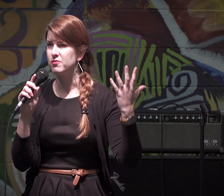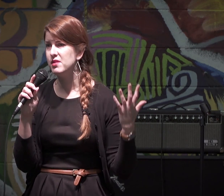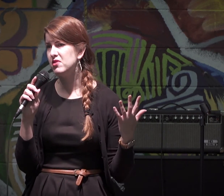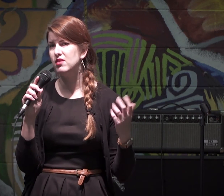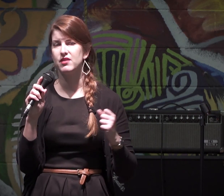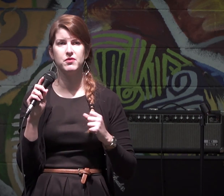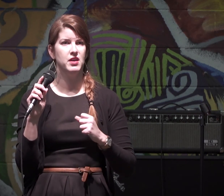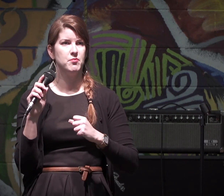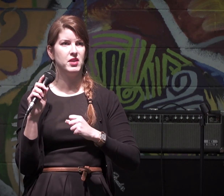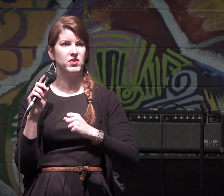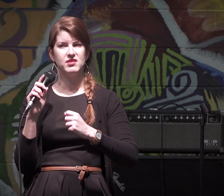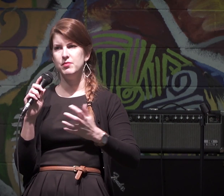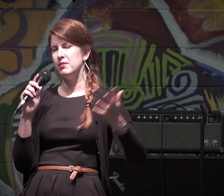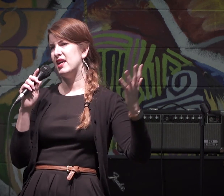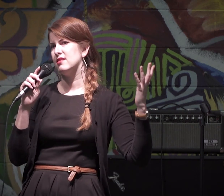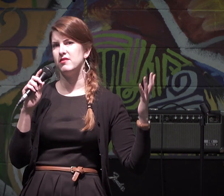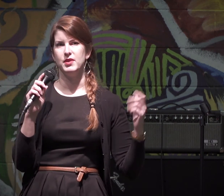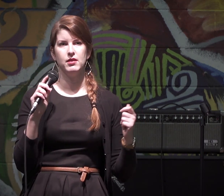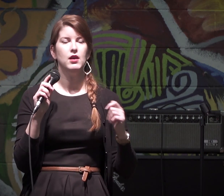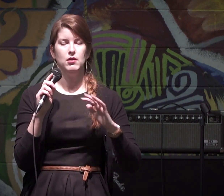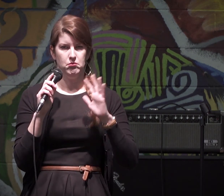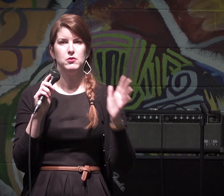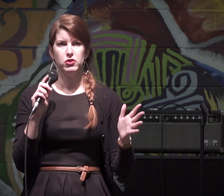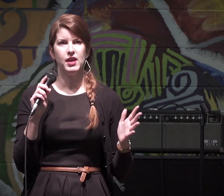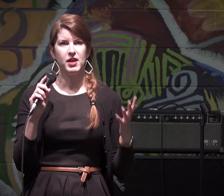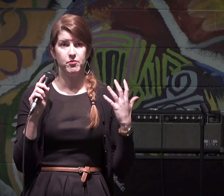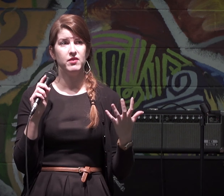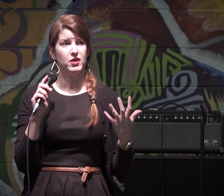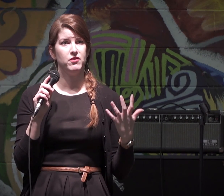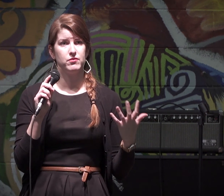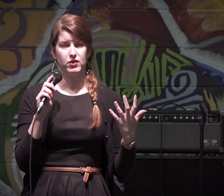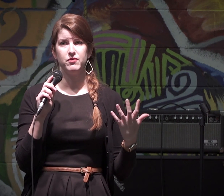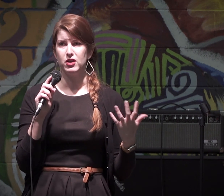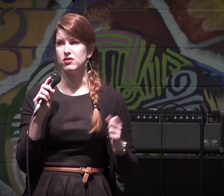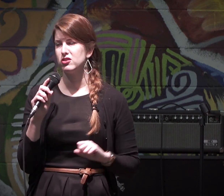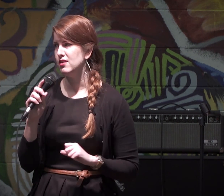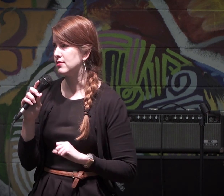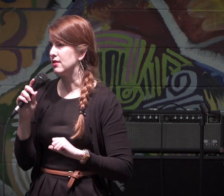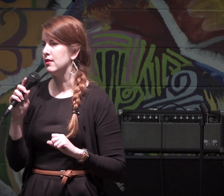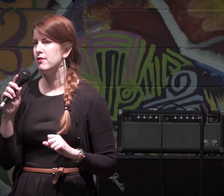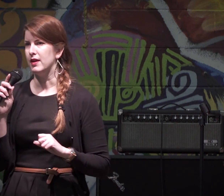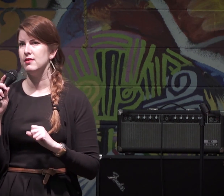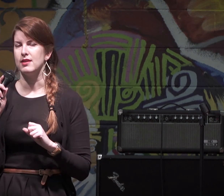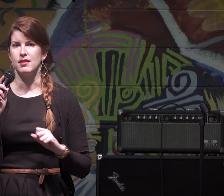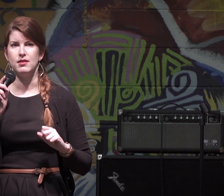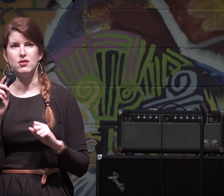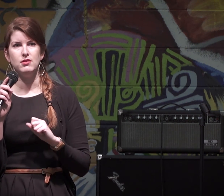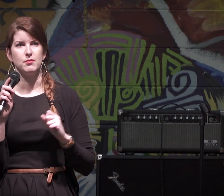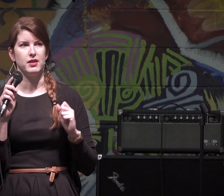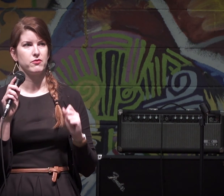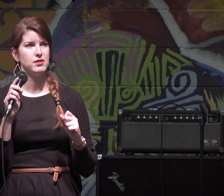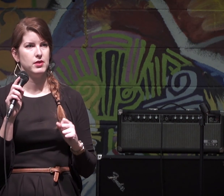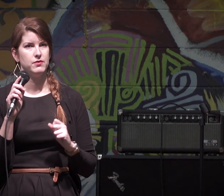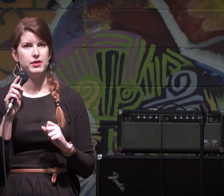thousands of people. I've been with diplomats. I've been, you name it, I've been in front of very large crowds. And finally last night it